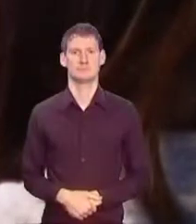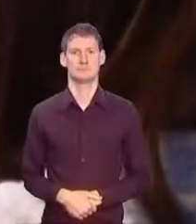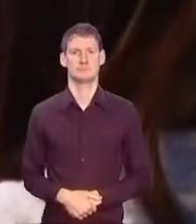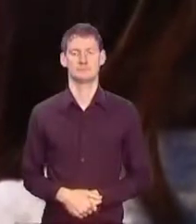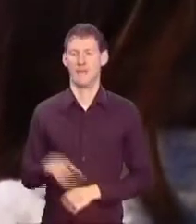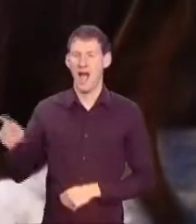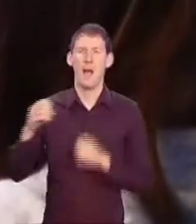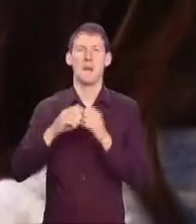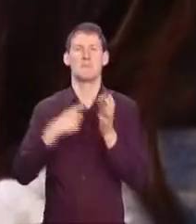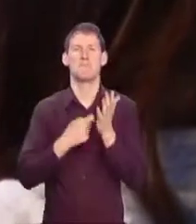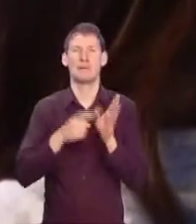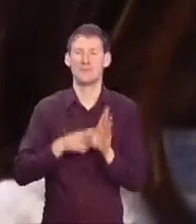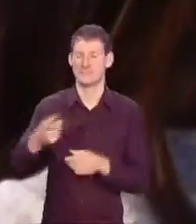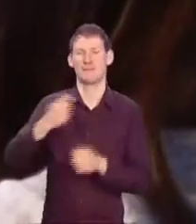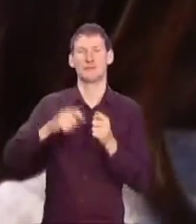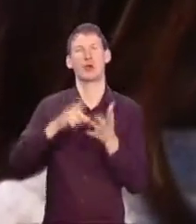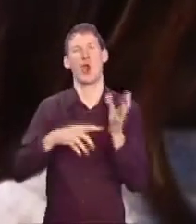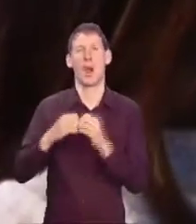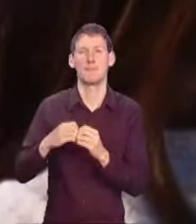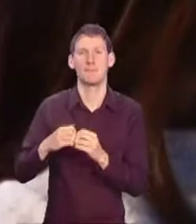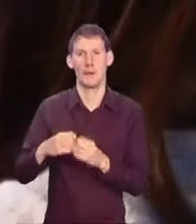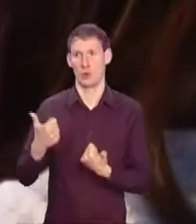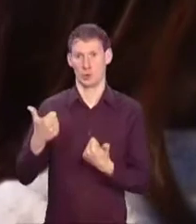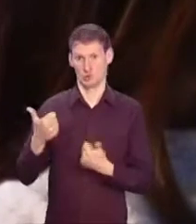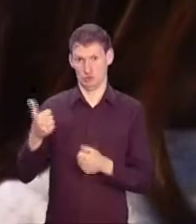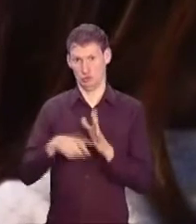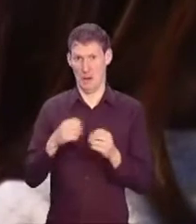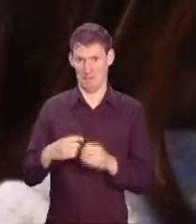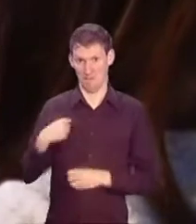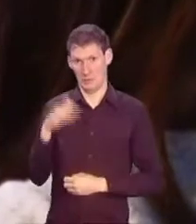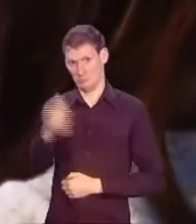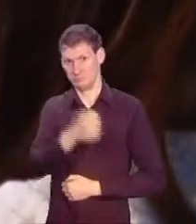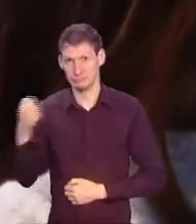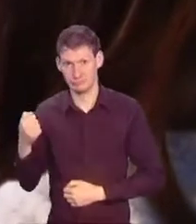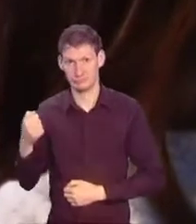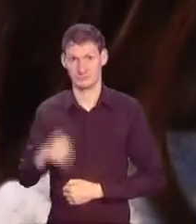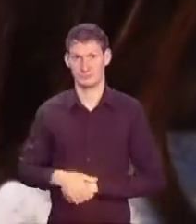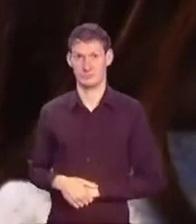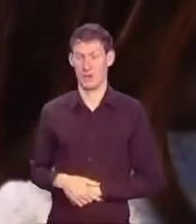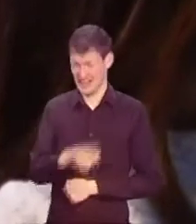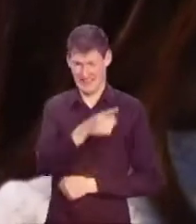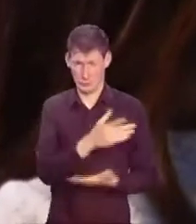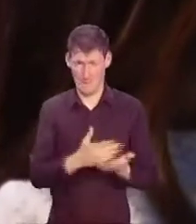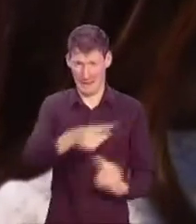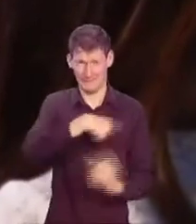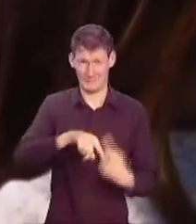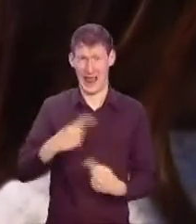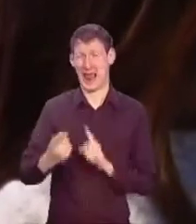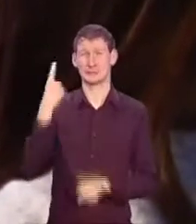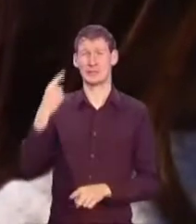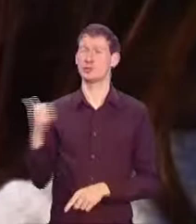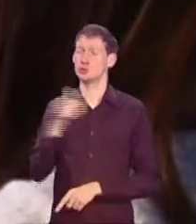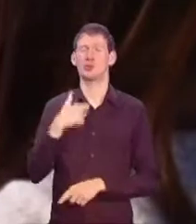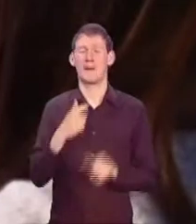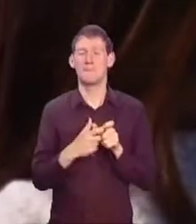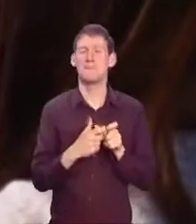It was Barry from the fishing club. I'm glad it was me that answered it. They still don't believe us from last week. I